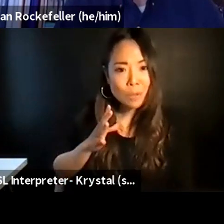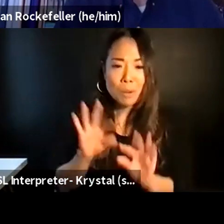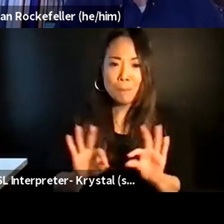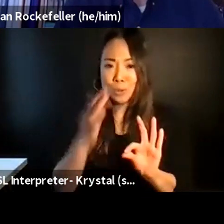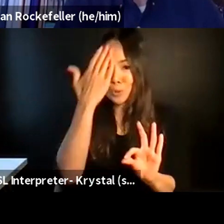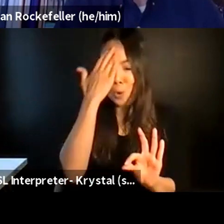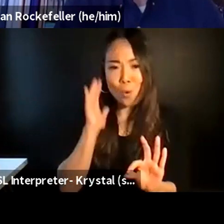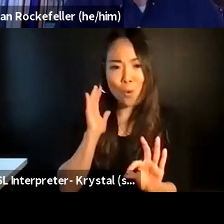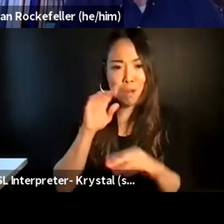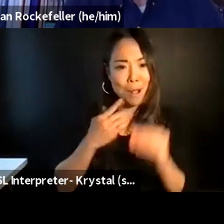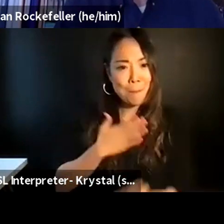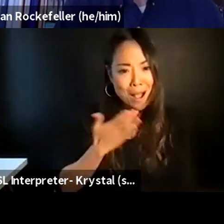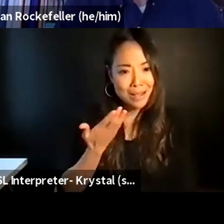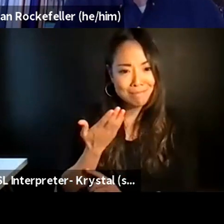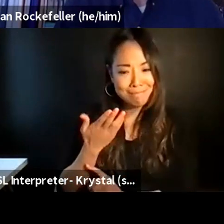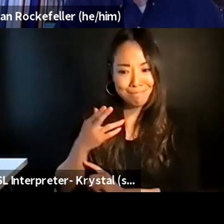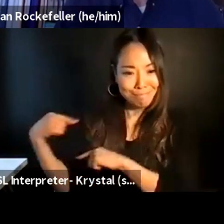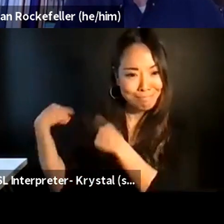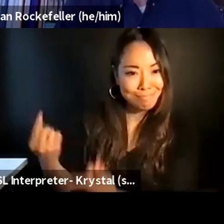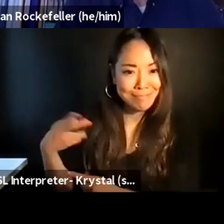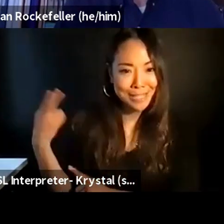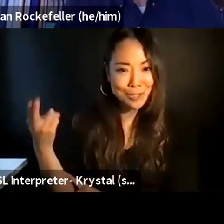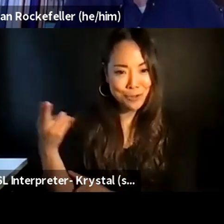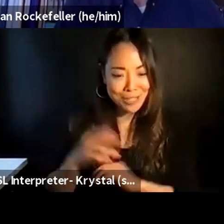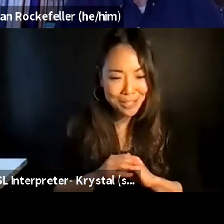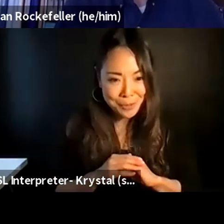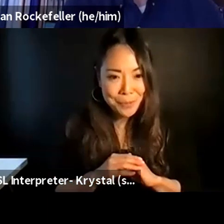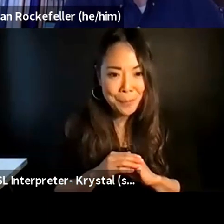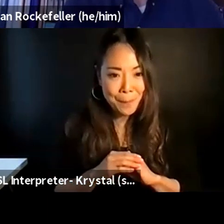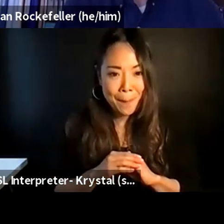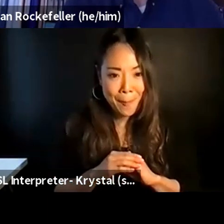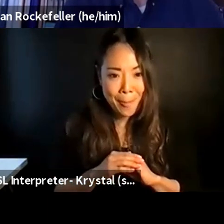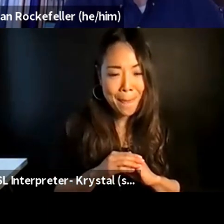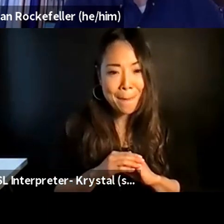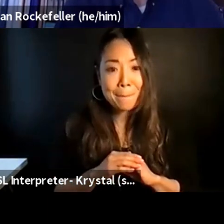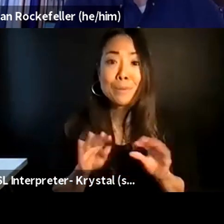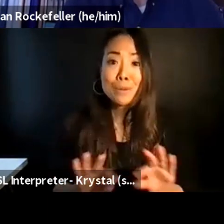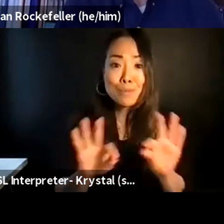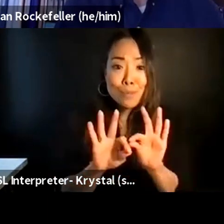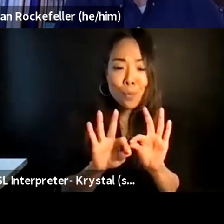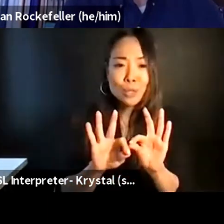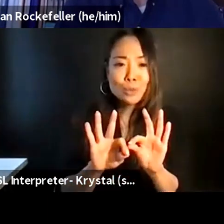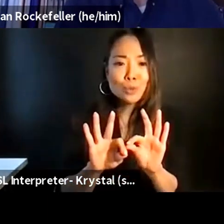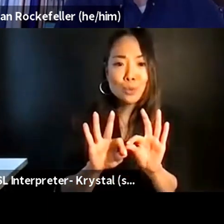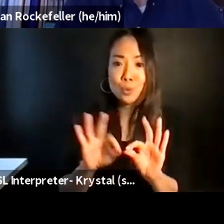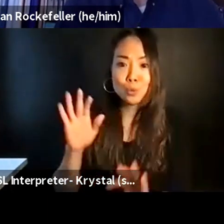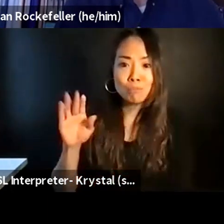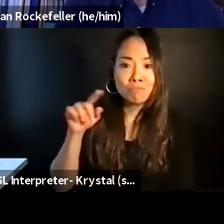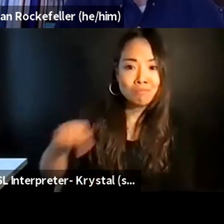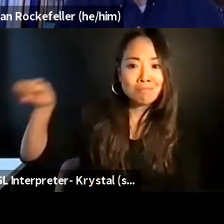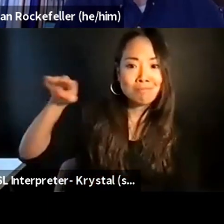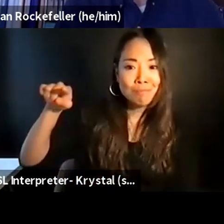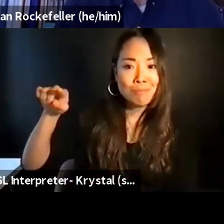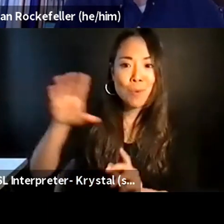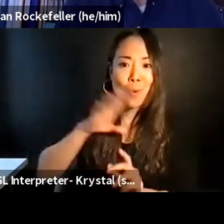think that's something that people in my community have mentioned, being able to talk to older folks and hear their experiences about what they've been through and